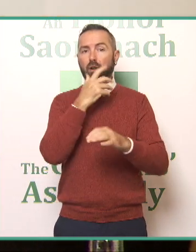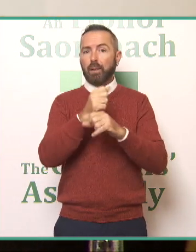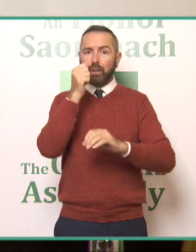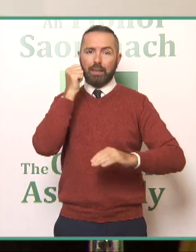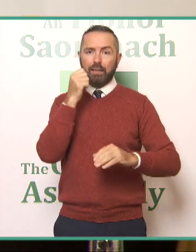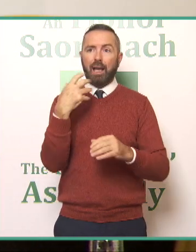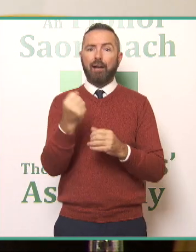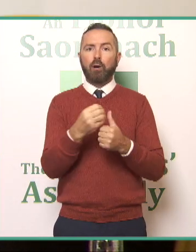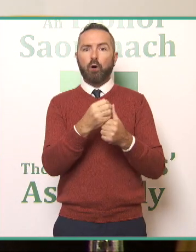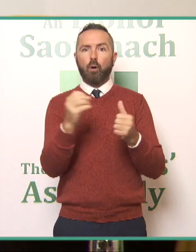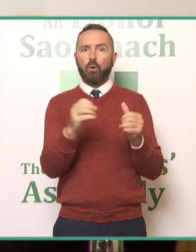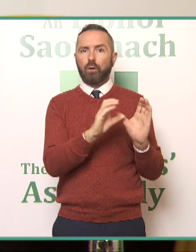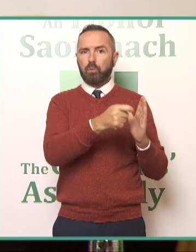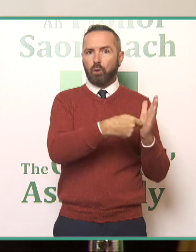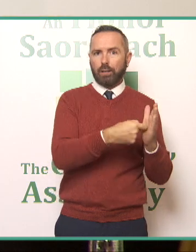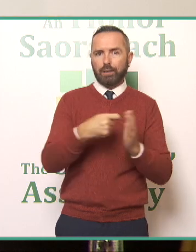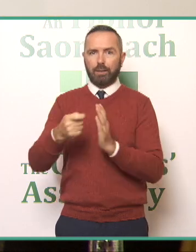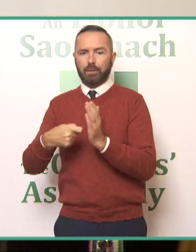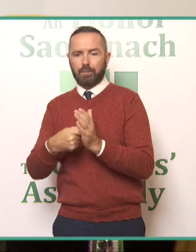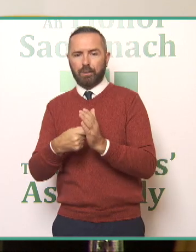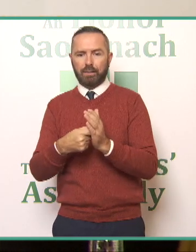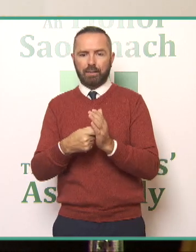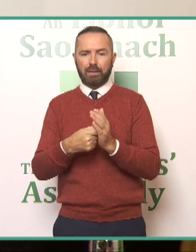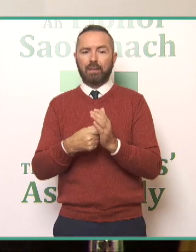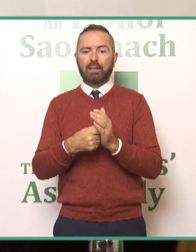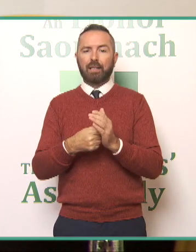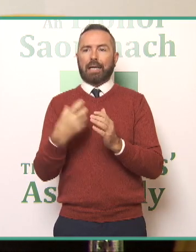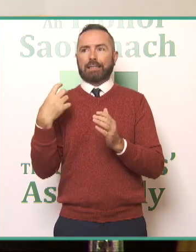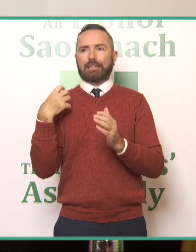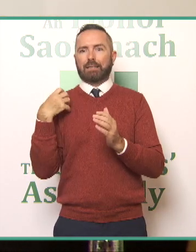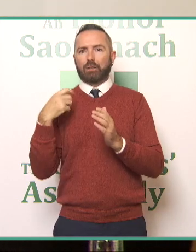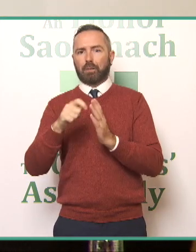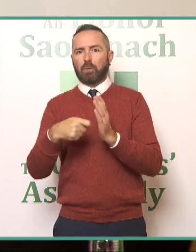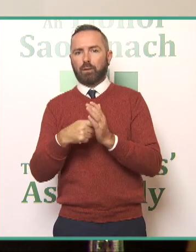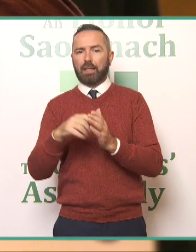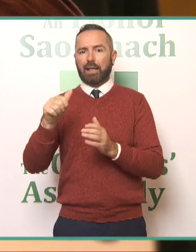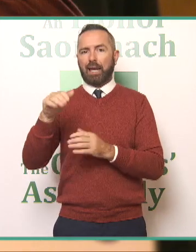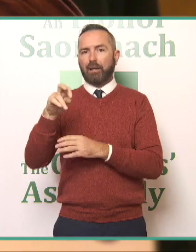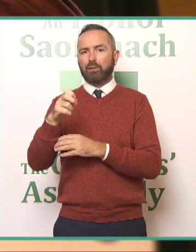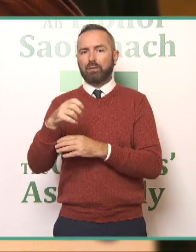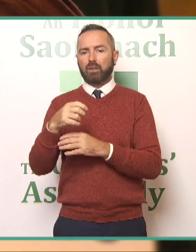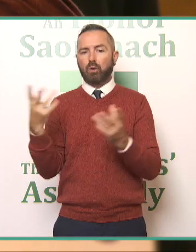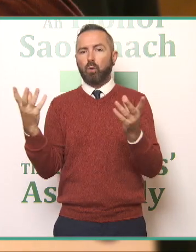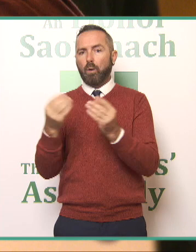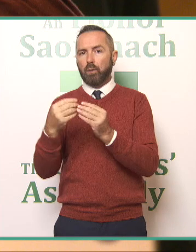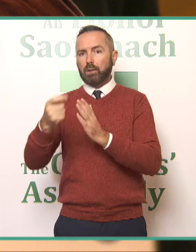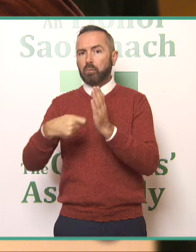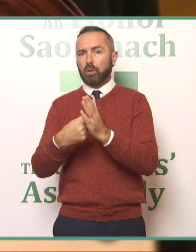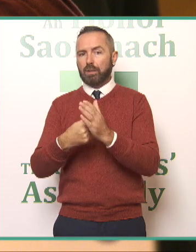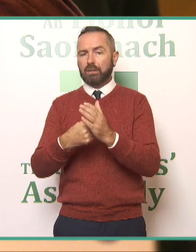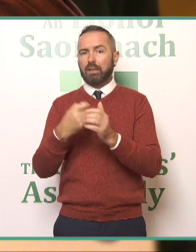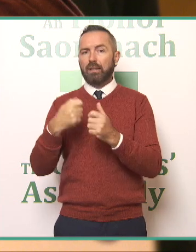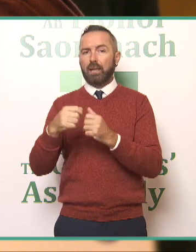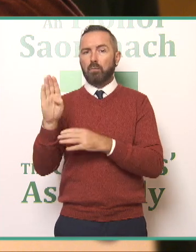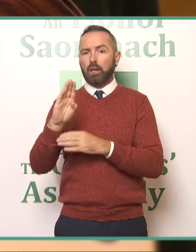a sister. It's misfortunate they both have the same names because they're totally different programmes. The Acres Cooperation Project that Brendan mentioned. And that